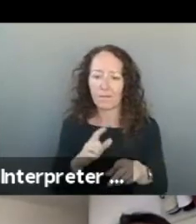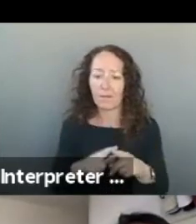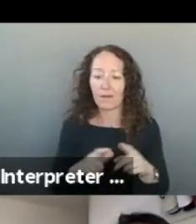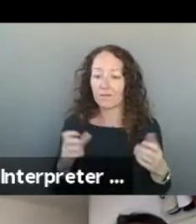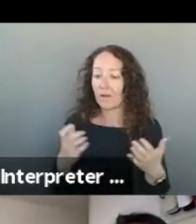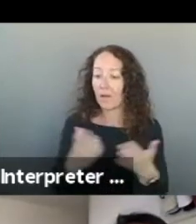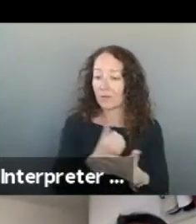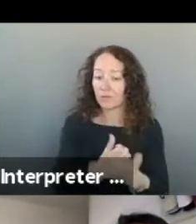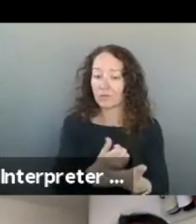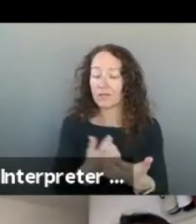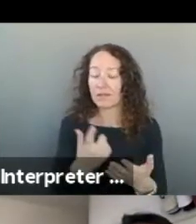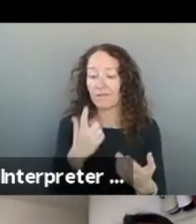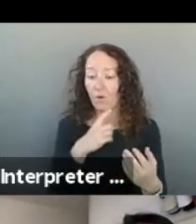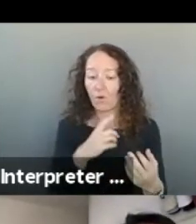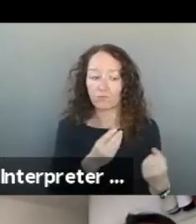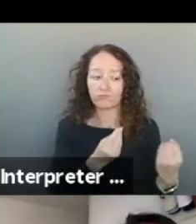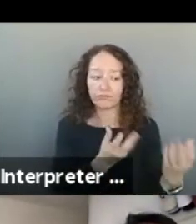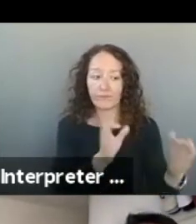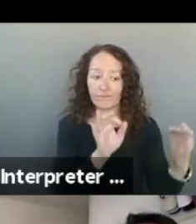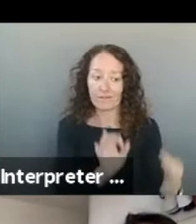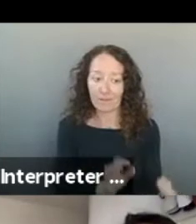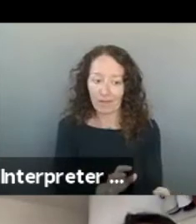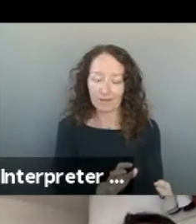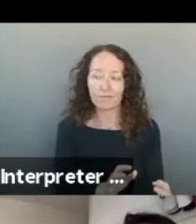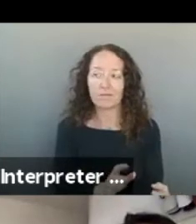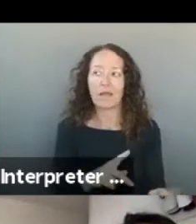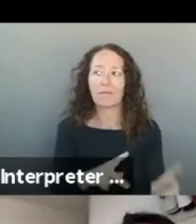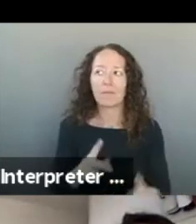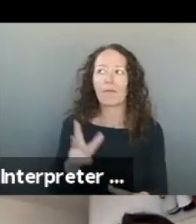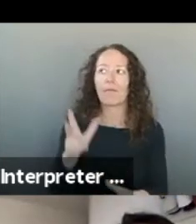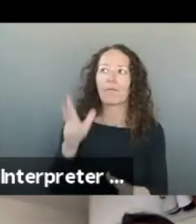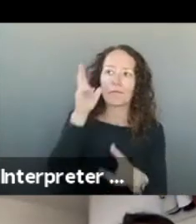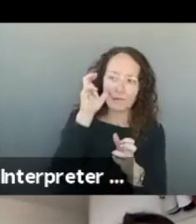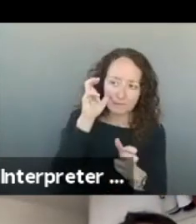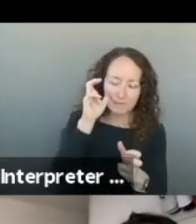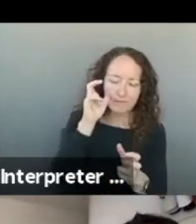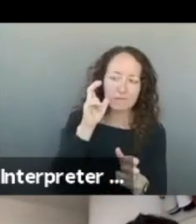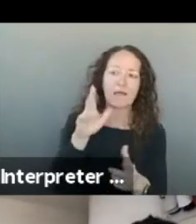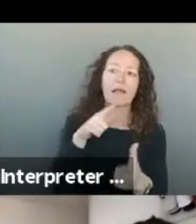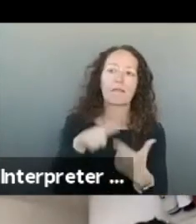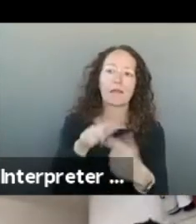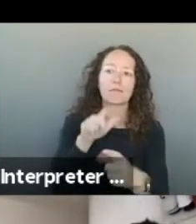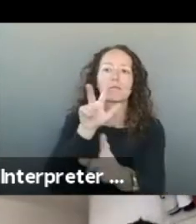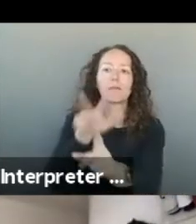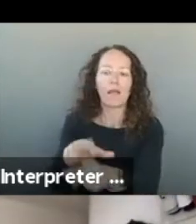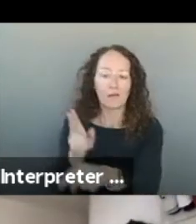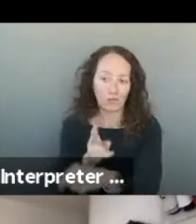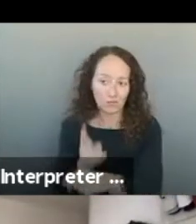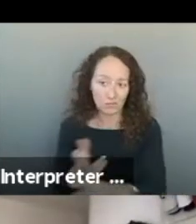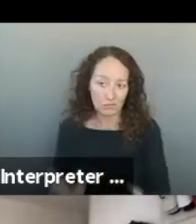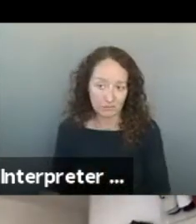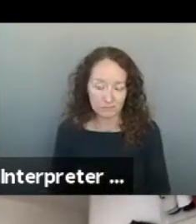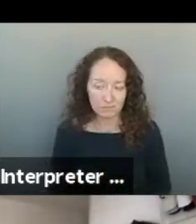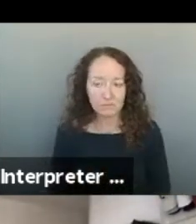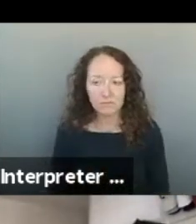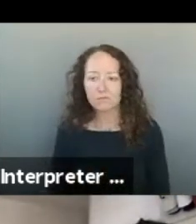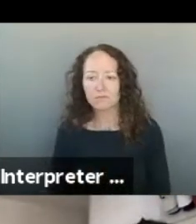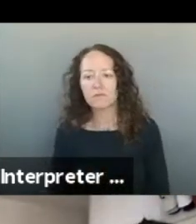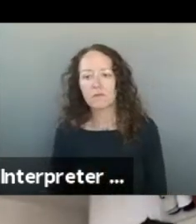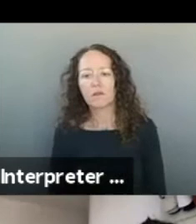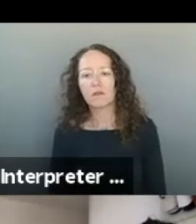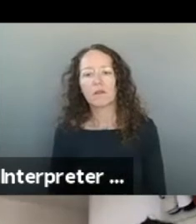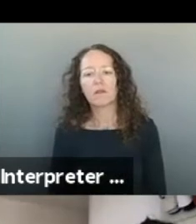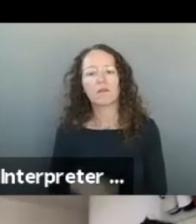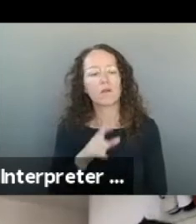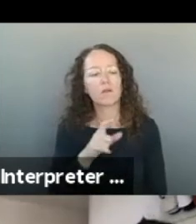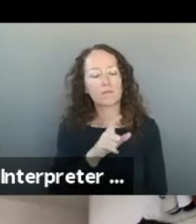for giving input that will be heard and input that will be sort of implemented. So making people feel as though they have a space for